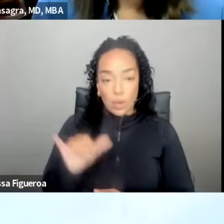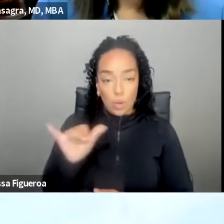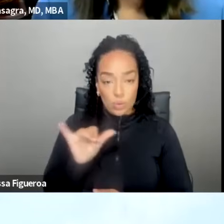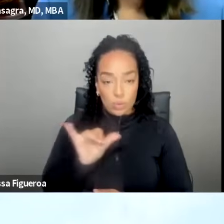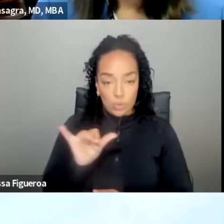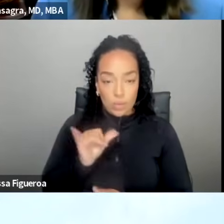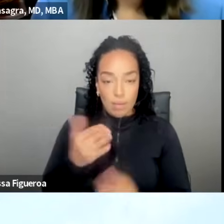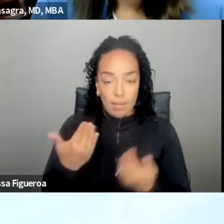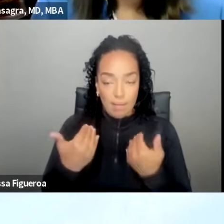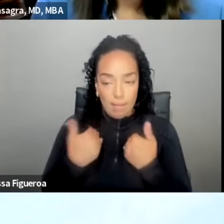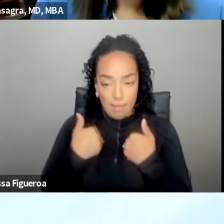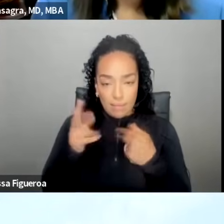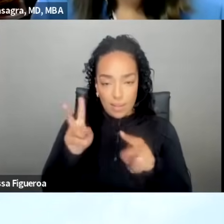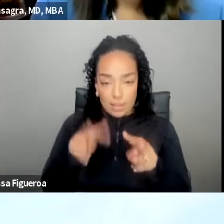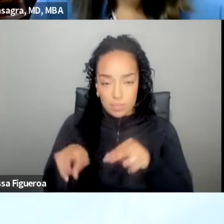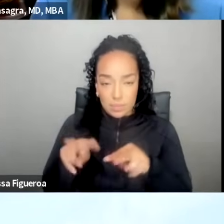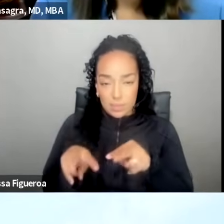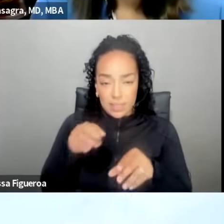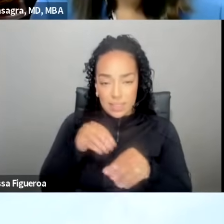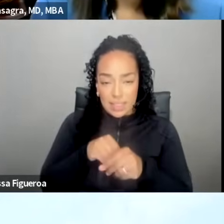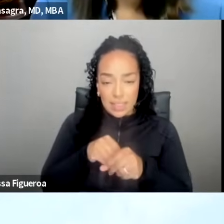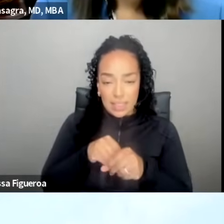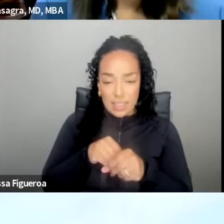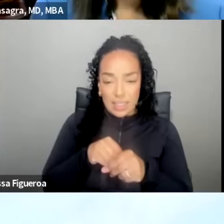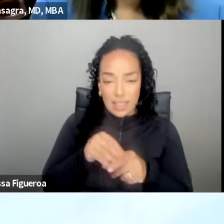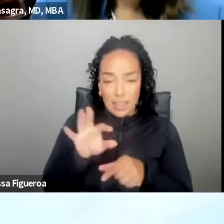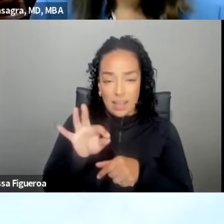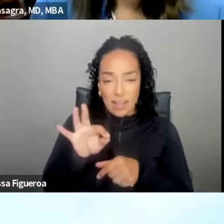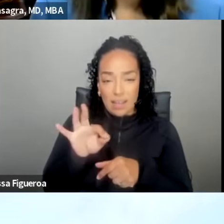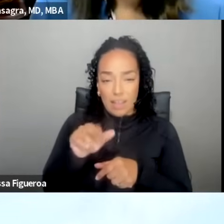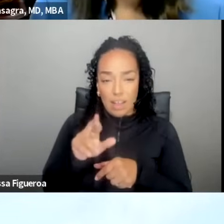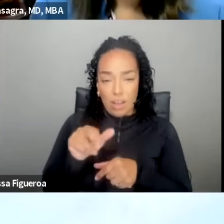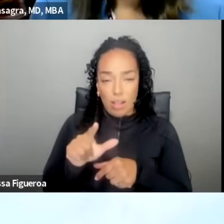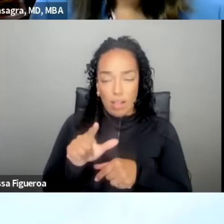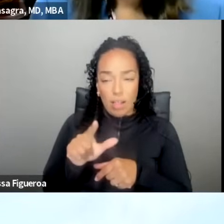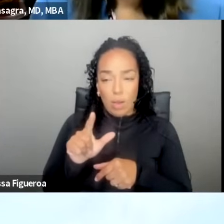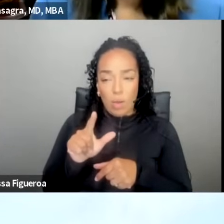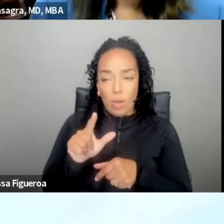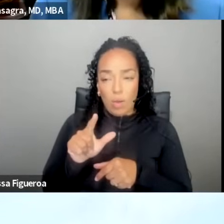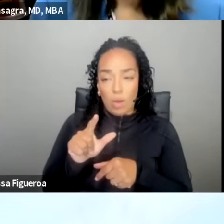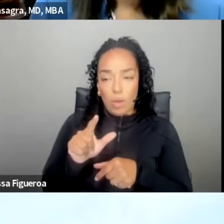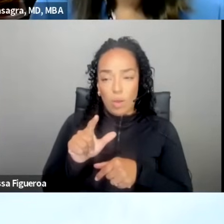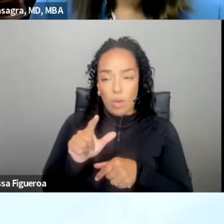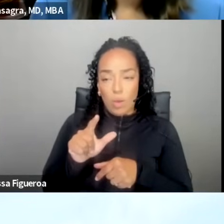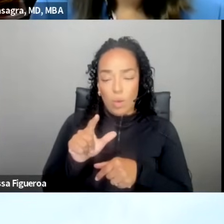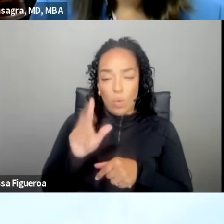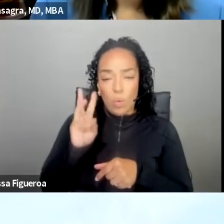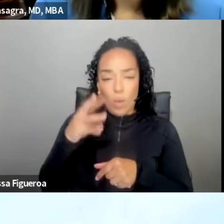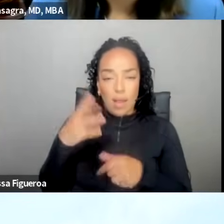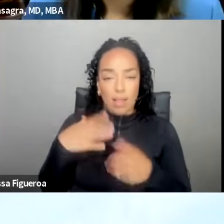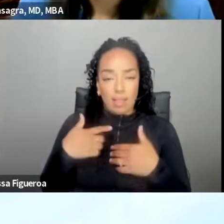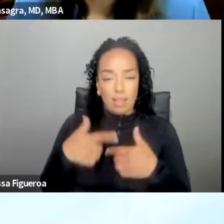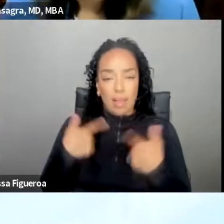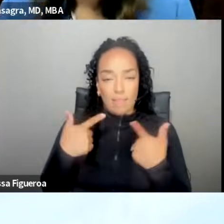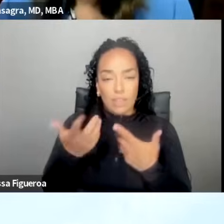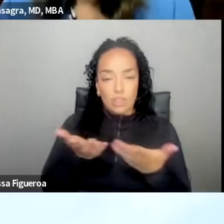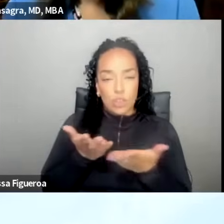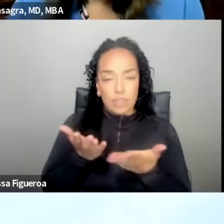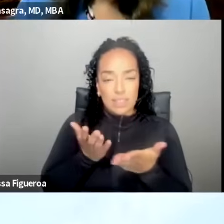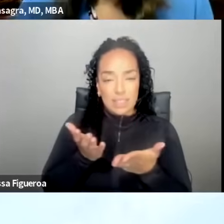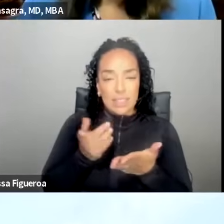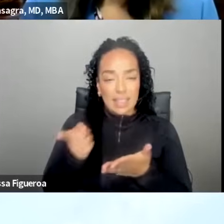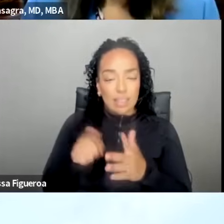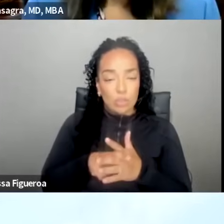surveillance in our feral swine. Our Wildlife Services organization started several months